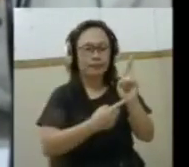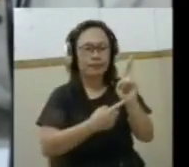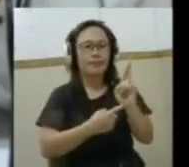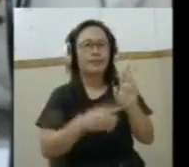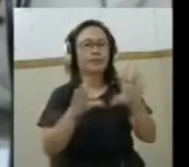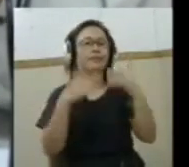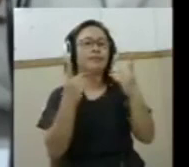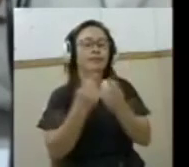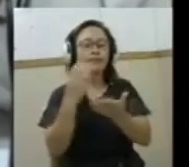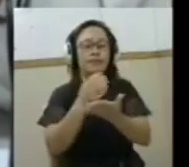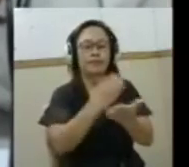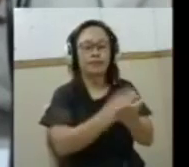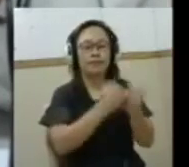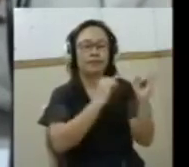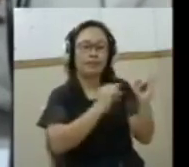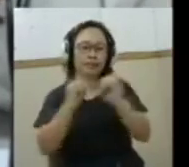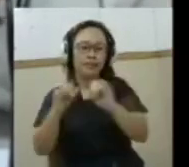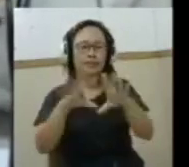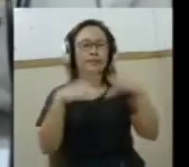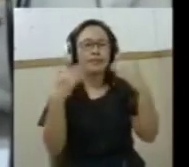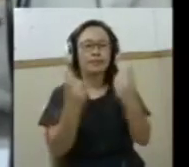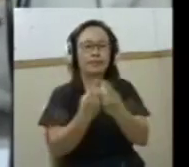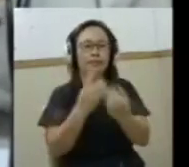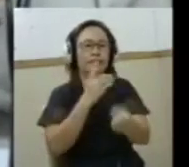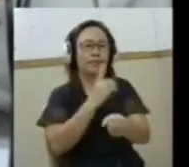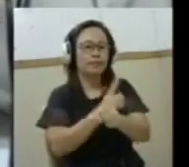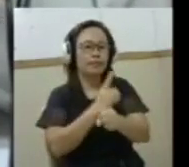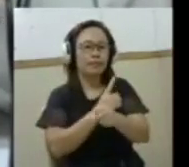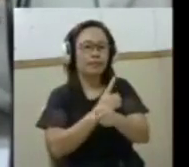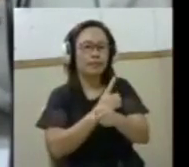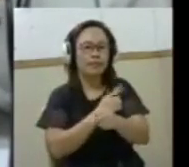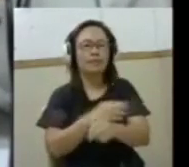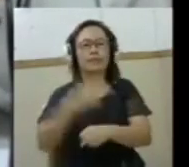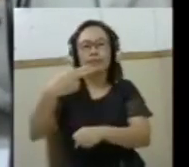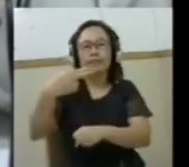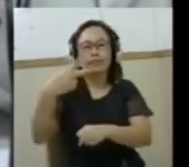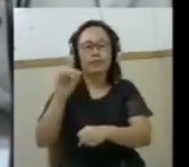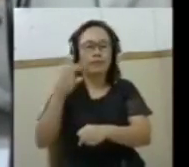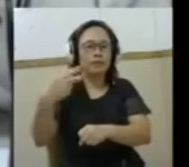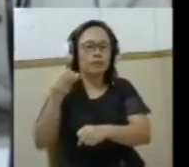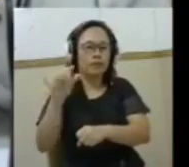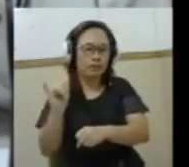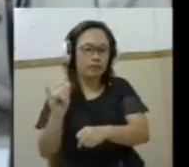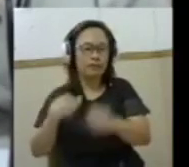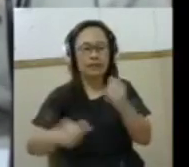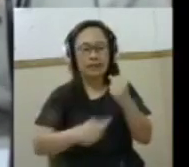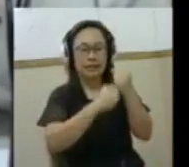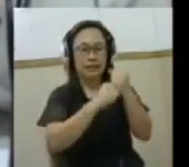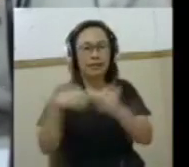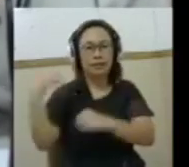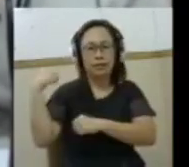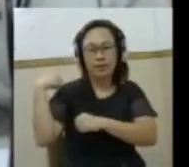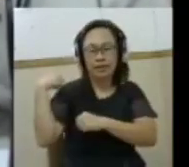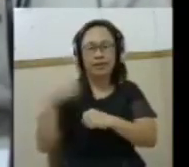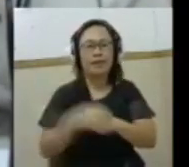Division. Curriculum Implementation Division. Dr. Aliena S. Dahay Sese, Assistant Schools Division